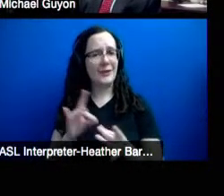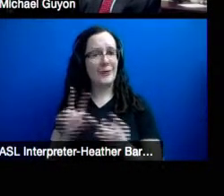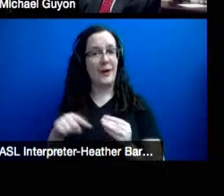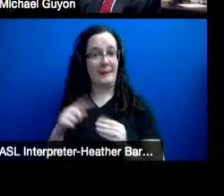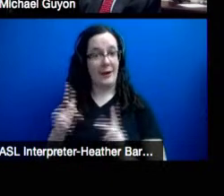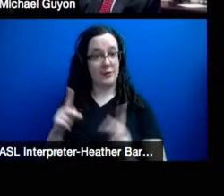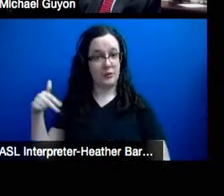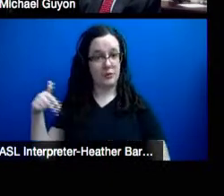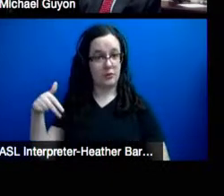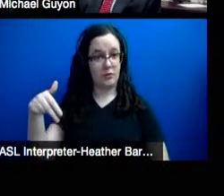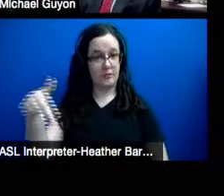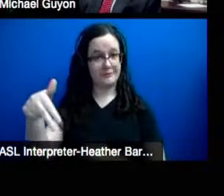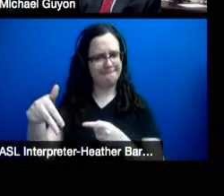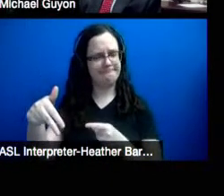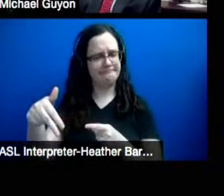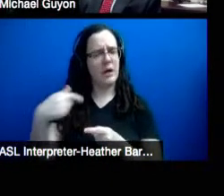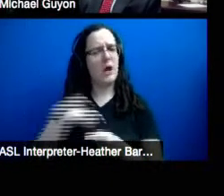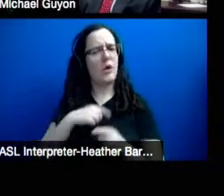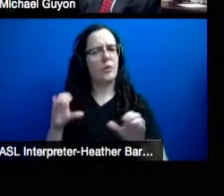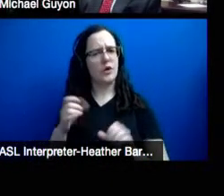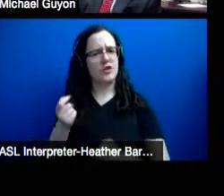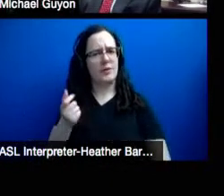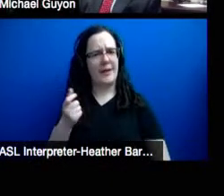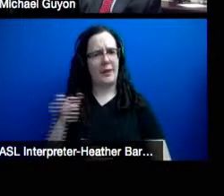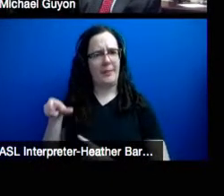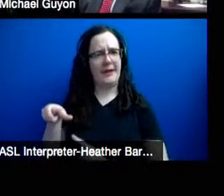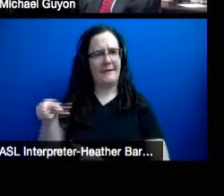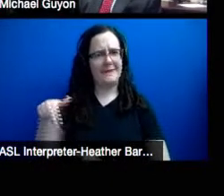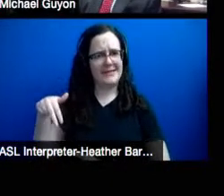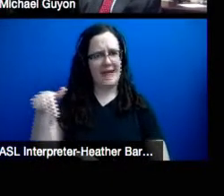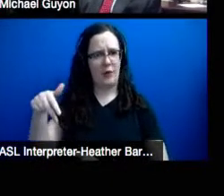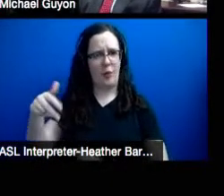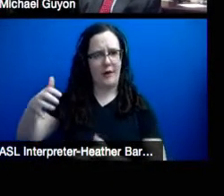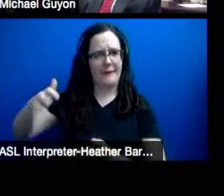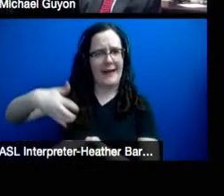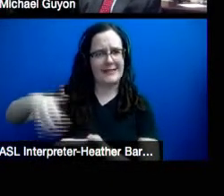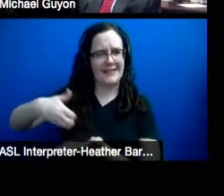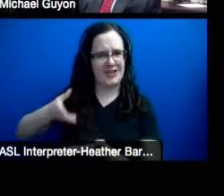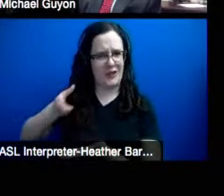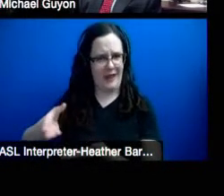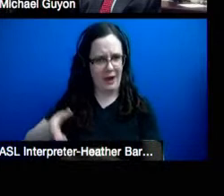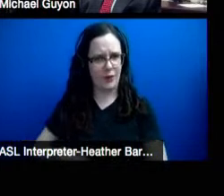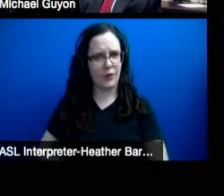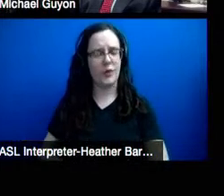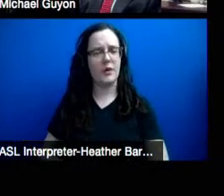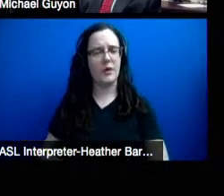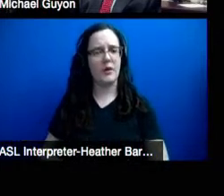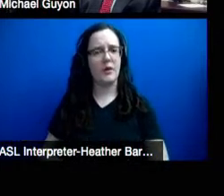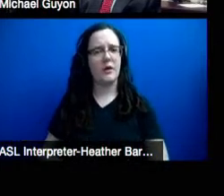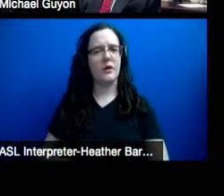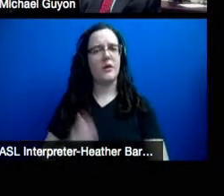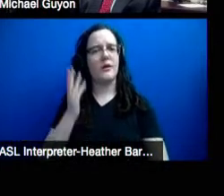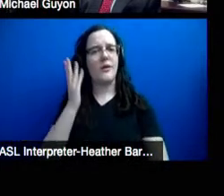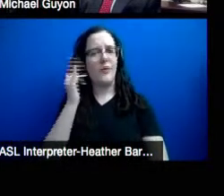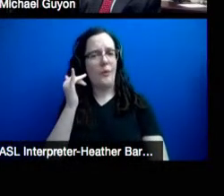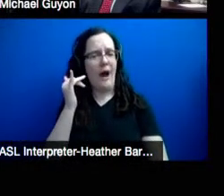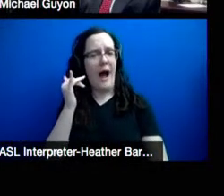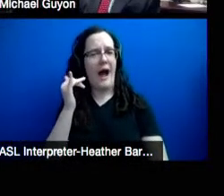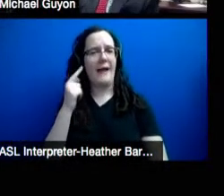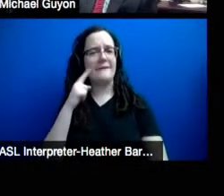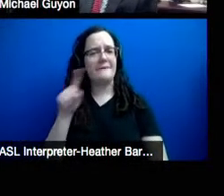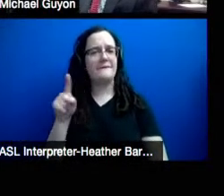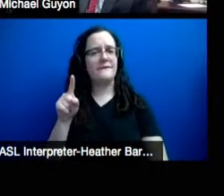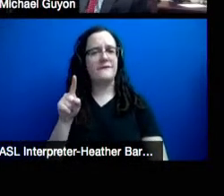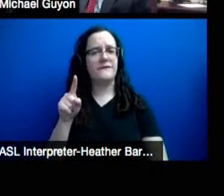are doing a little bit of sidewalk excavations right there so that we can accommodate the crossing of